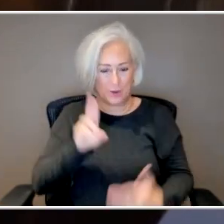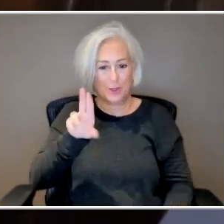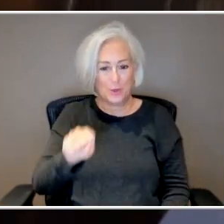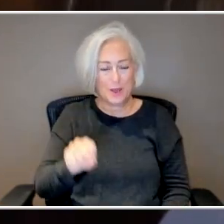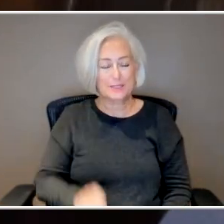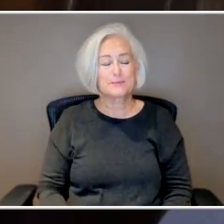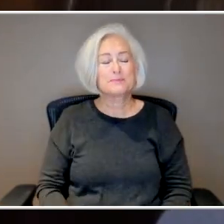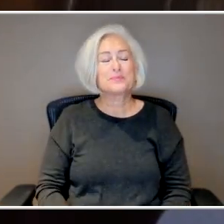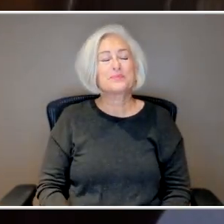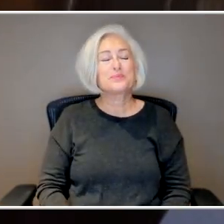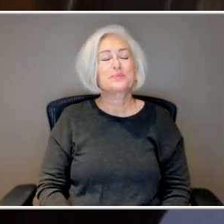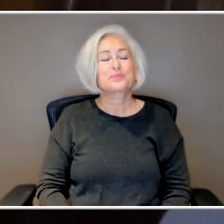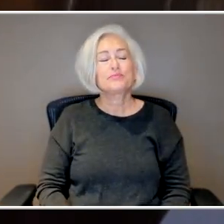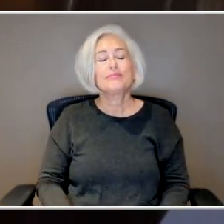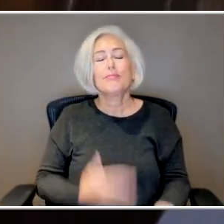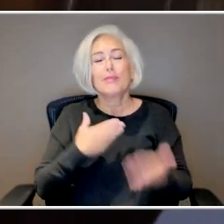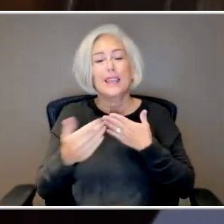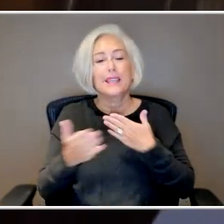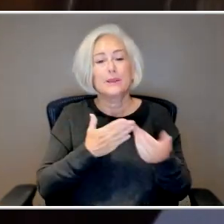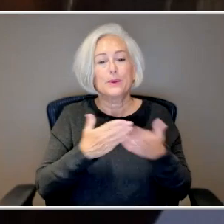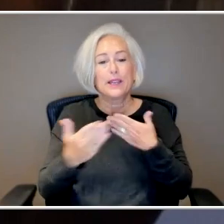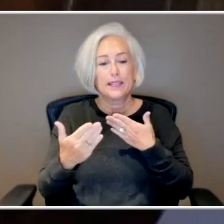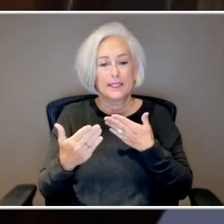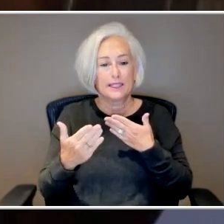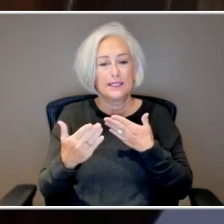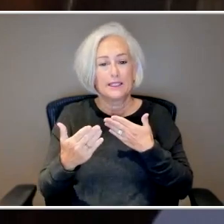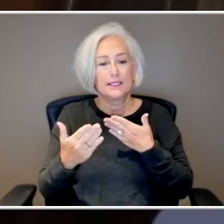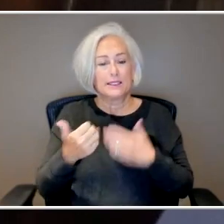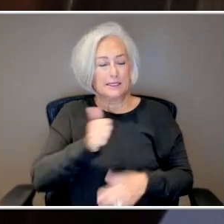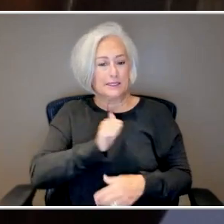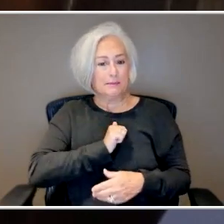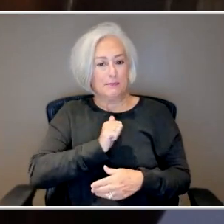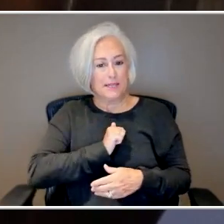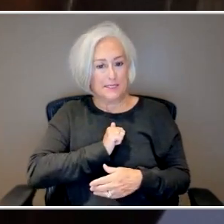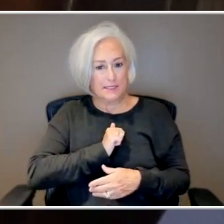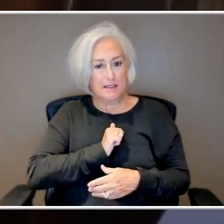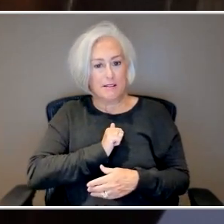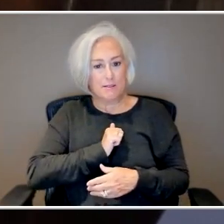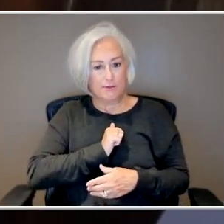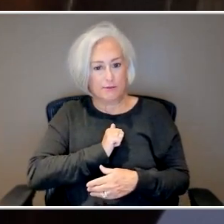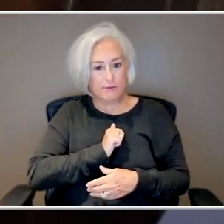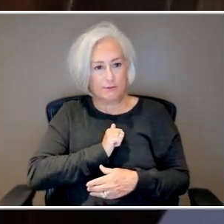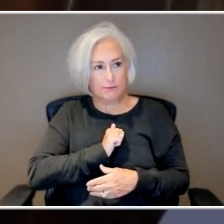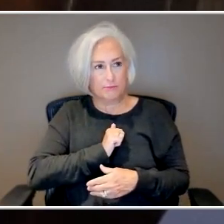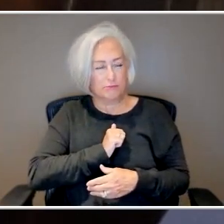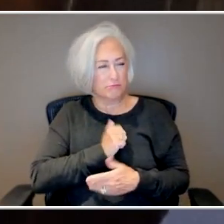And so I was being diagnosed like